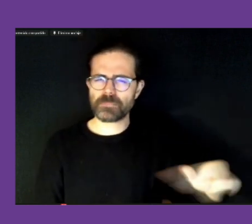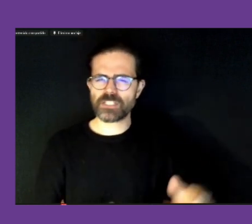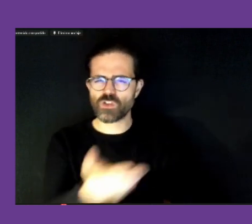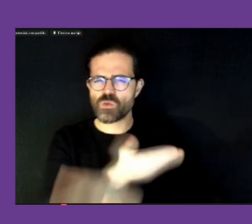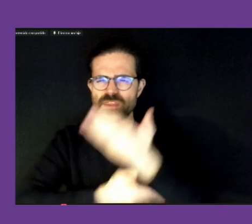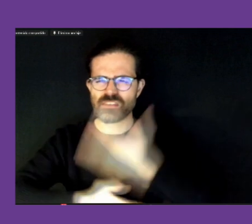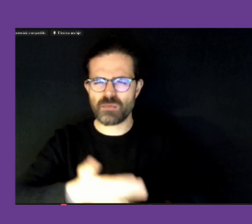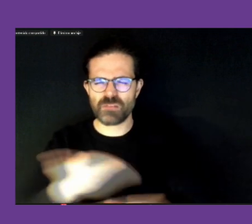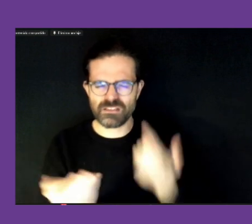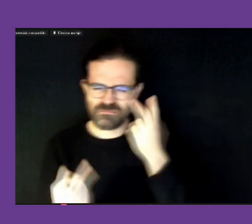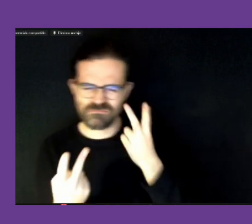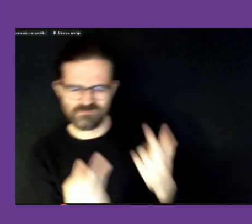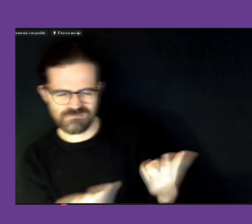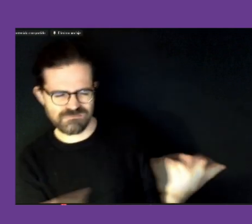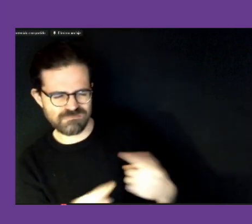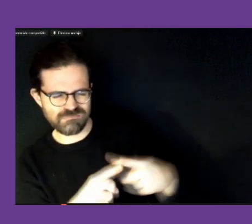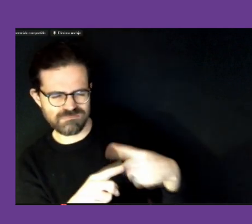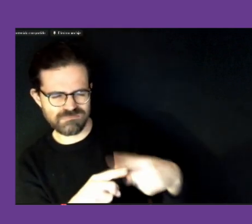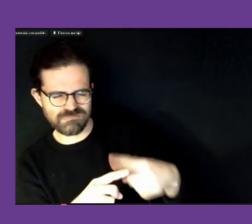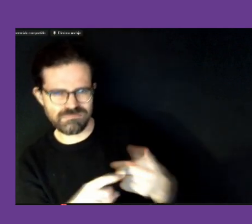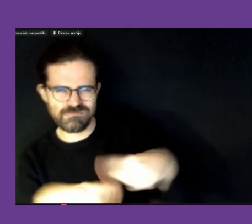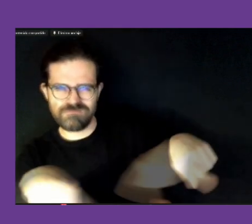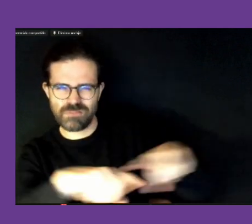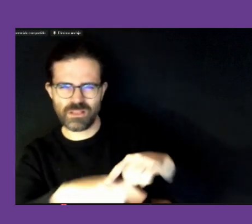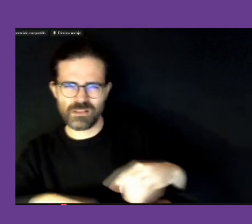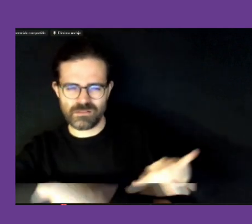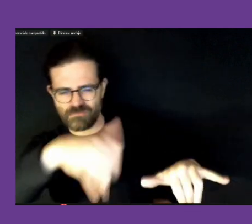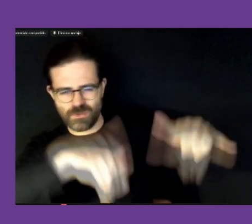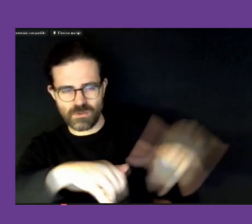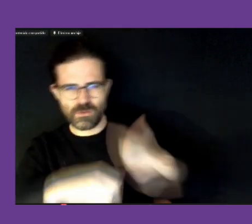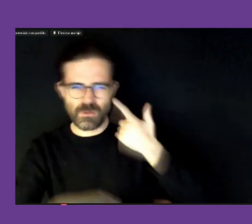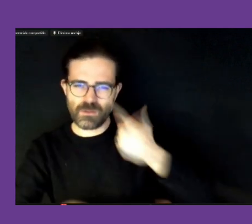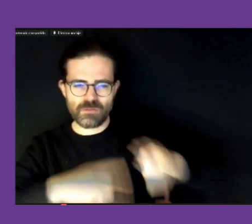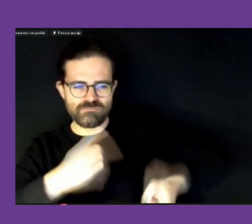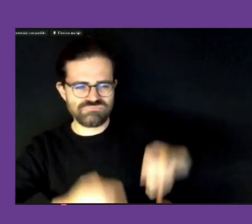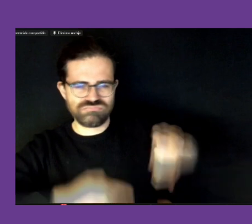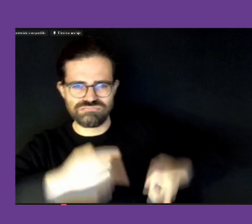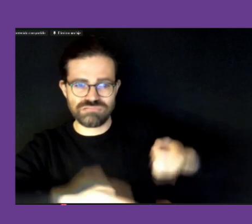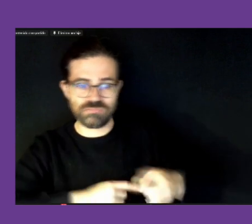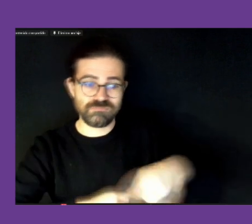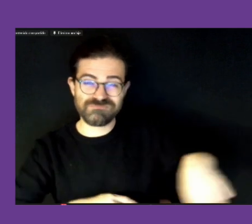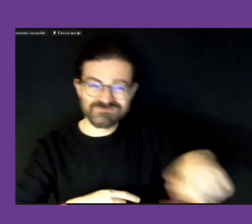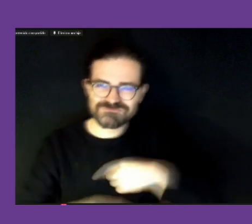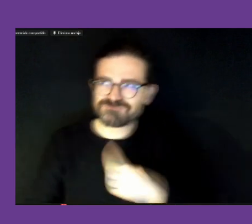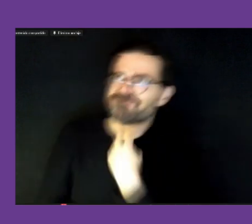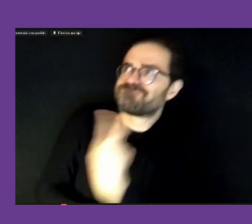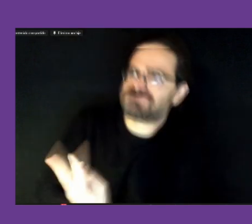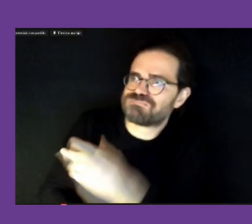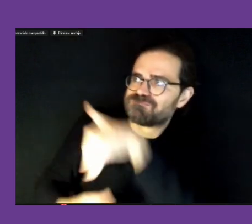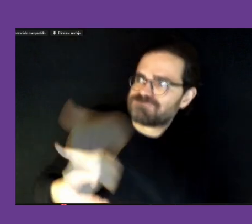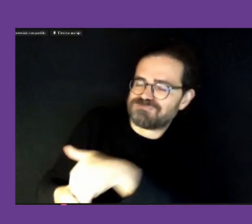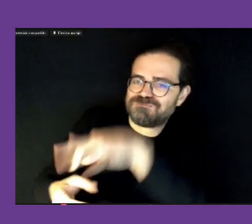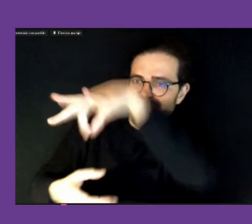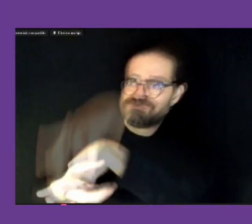like objects and others were deciding for us, but thanks to the disability movement